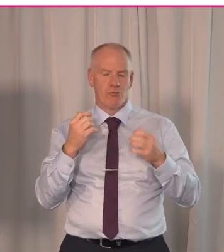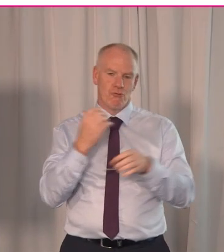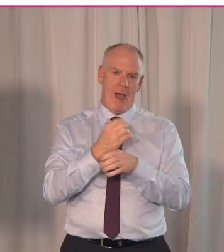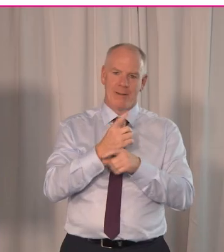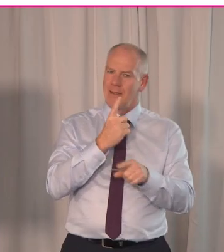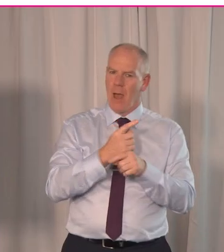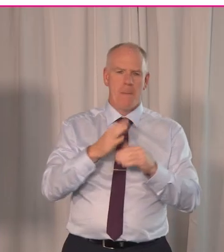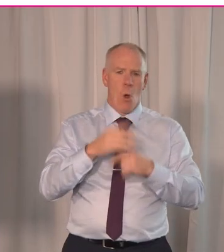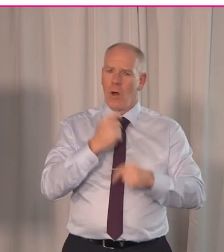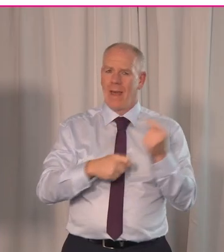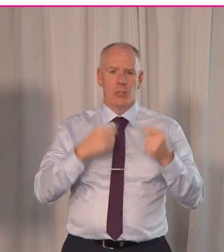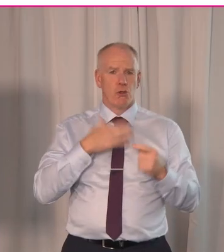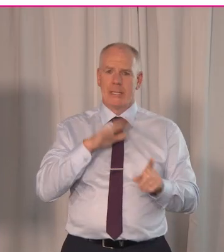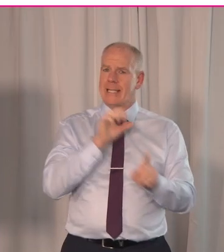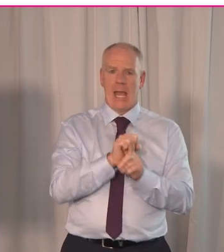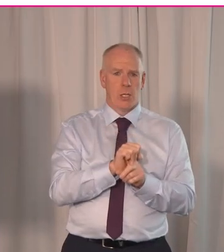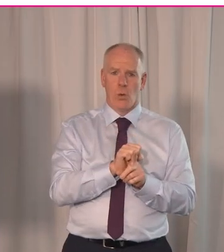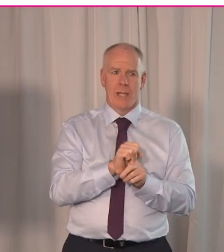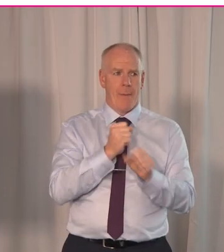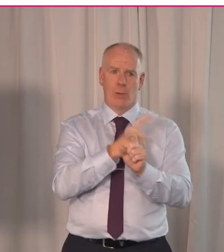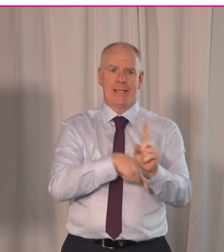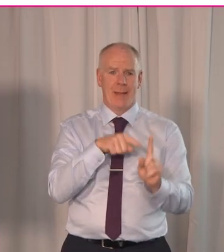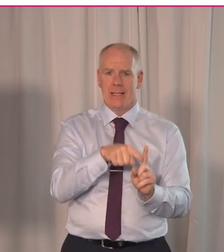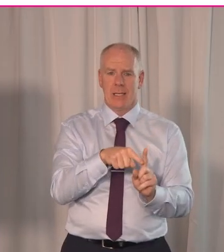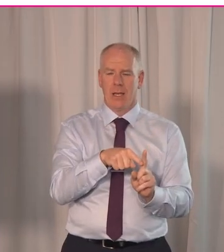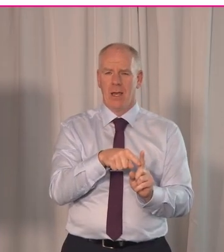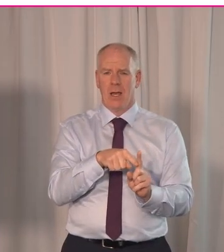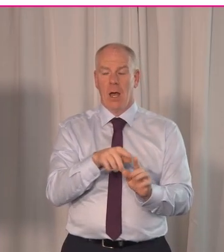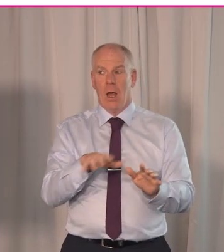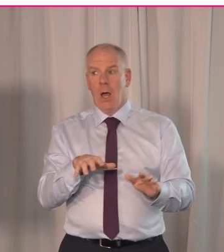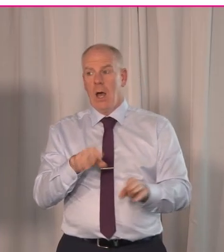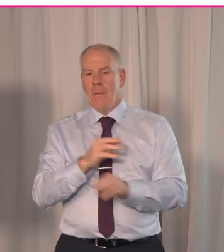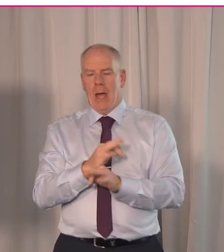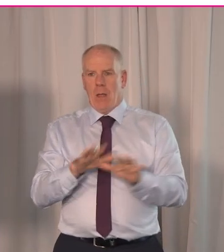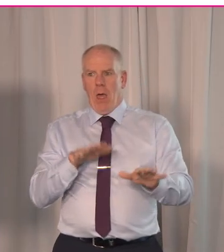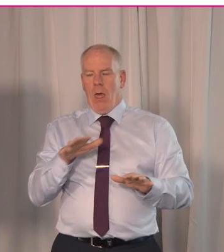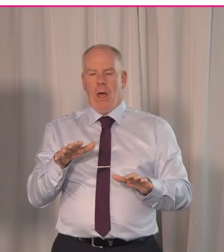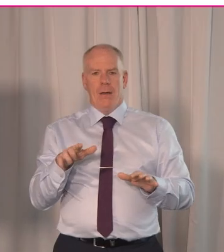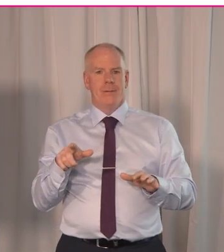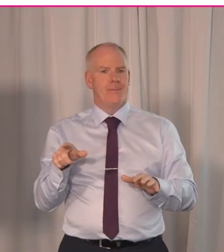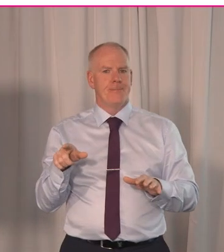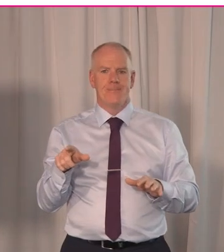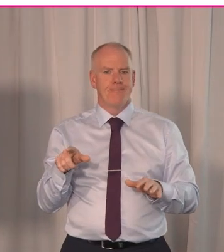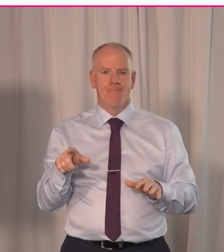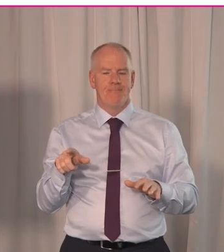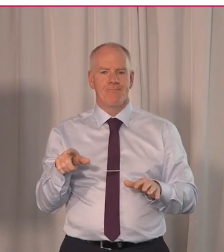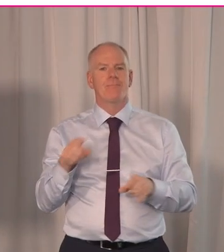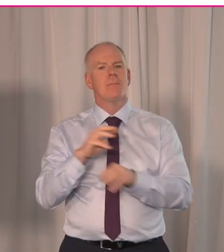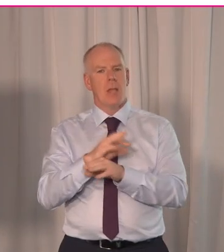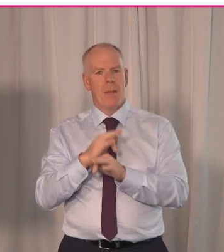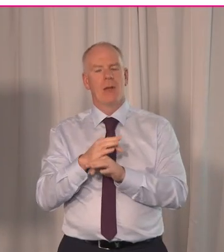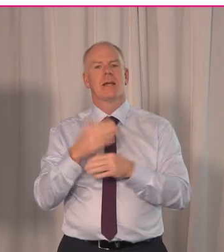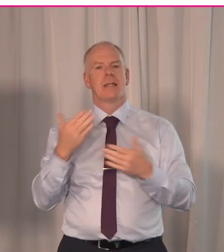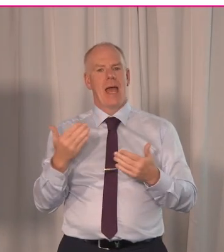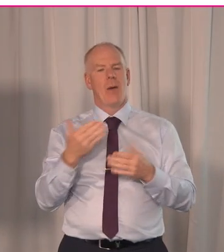is so much more than a diagnosis of disability, which may not be apparent at that time of the diagnosis. So parents have